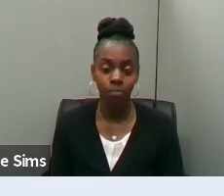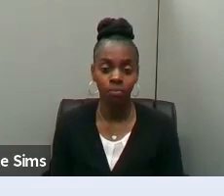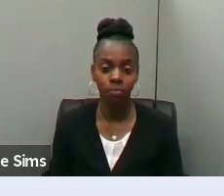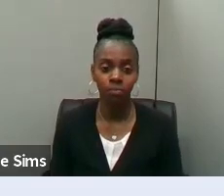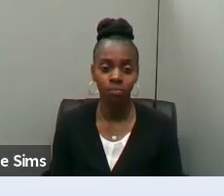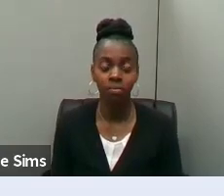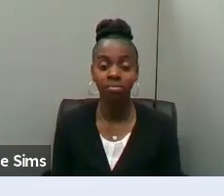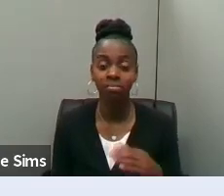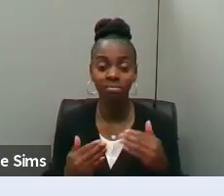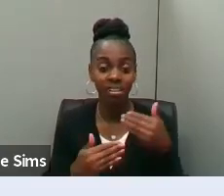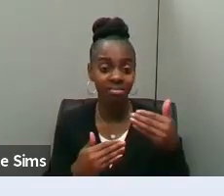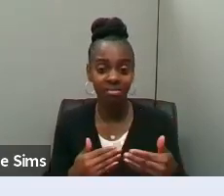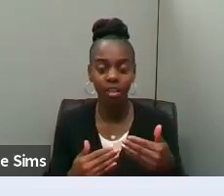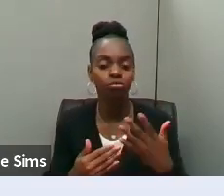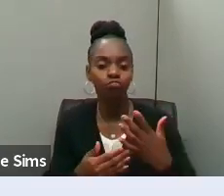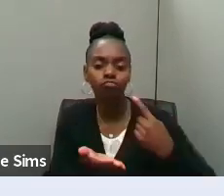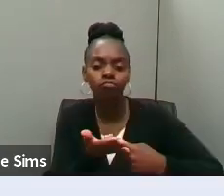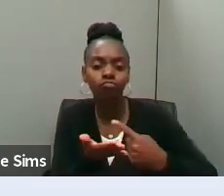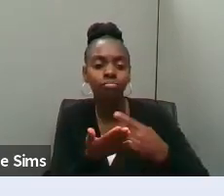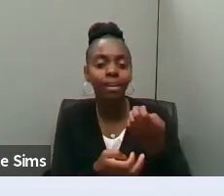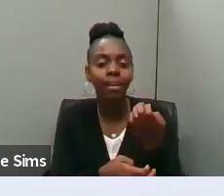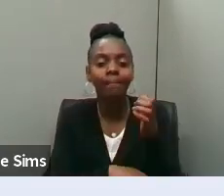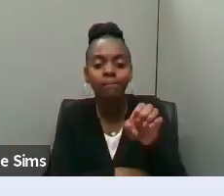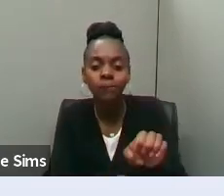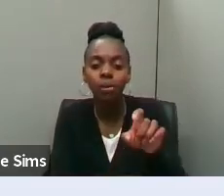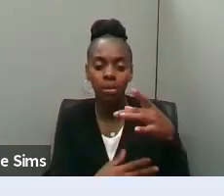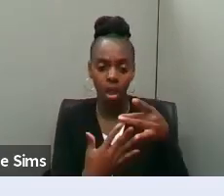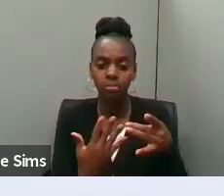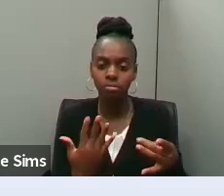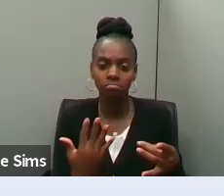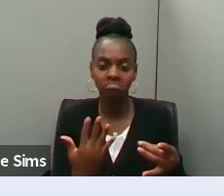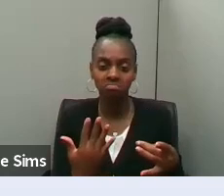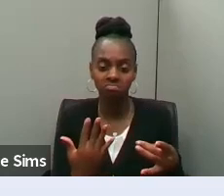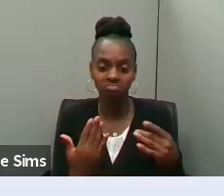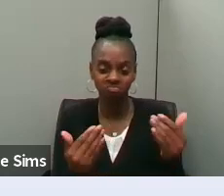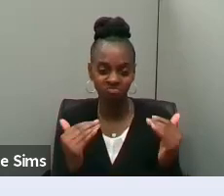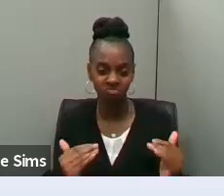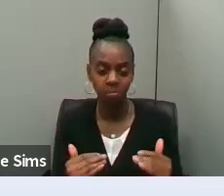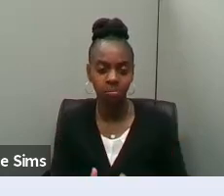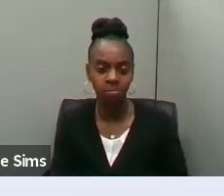So next we're going to talk about enforcement options. Next slide, please.